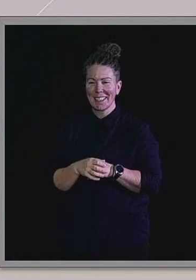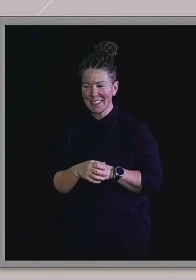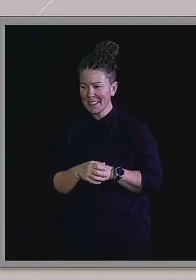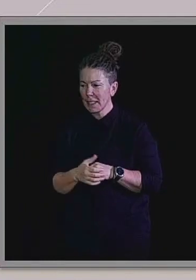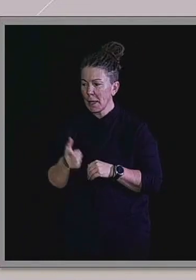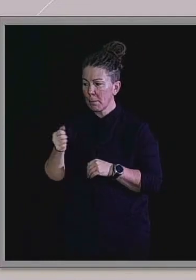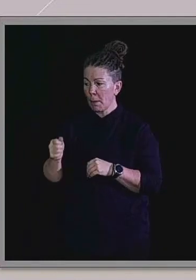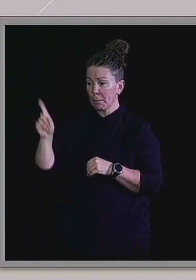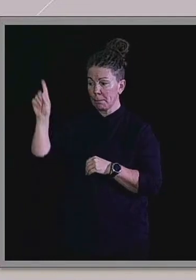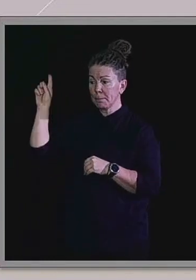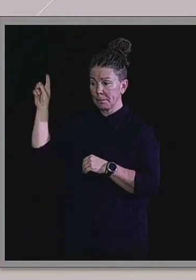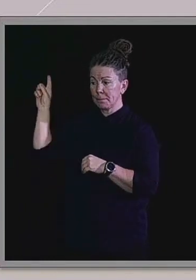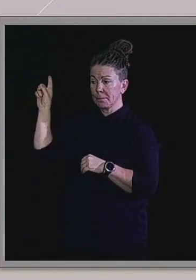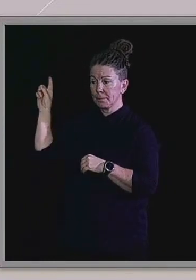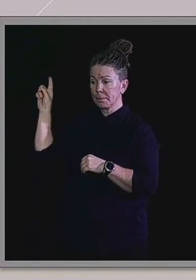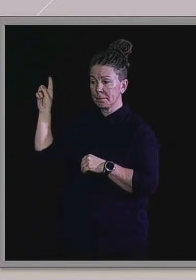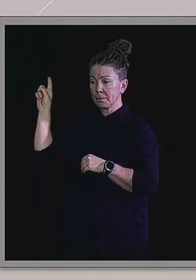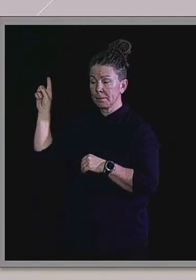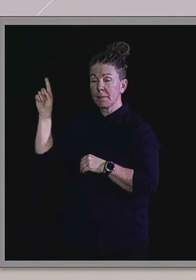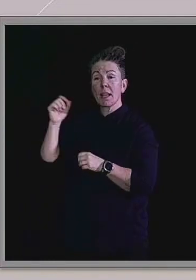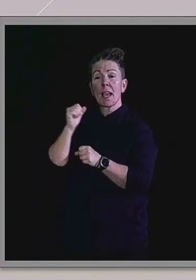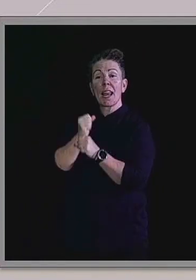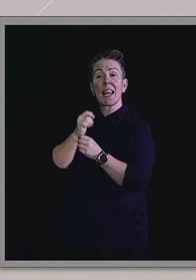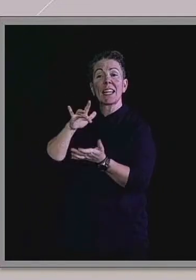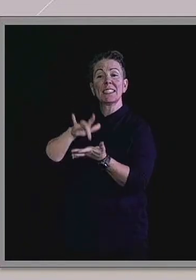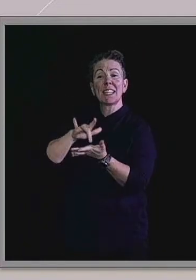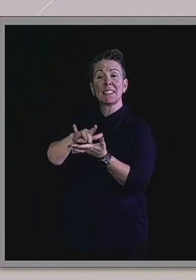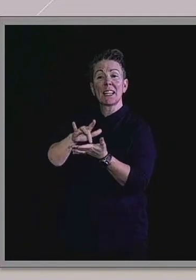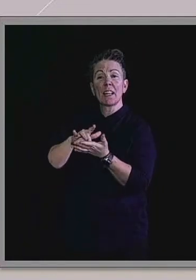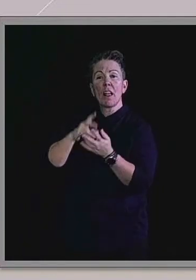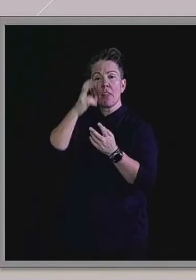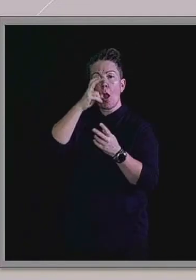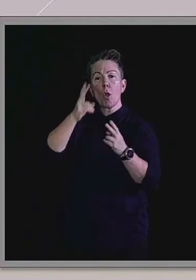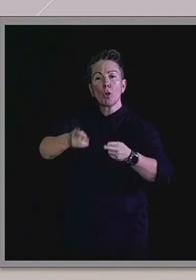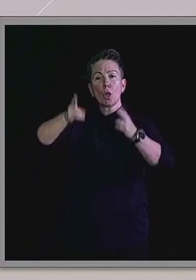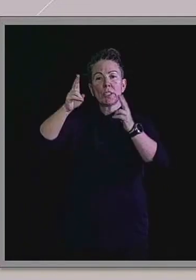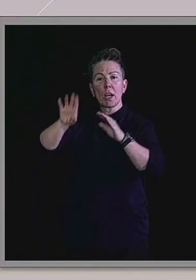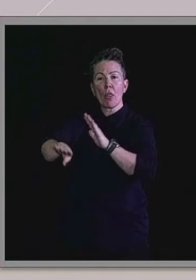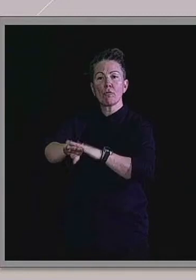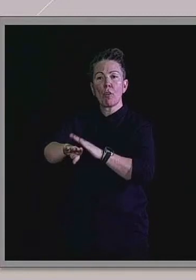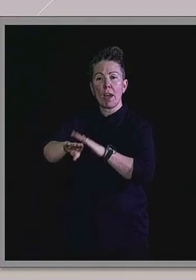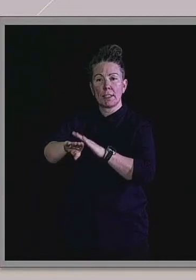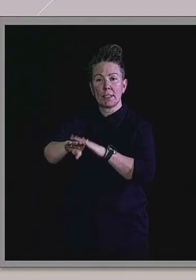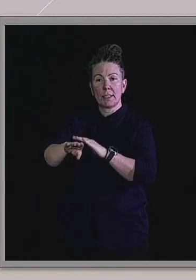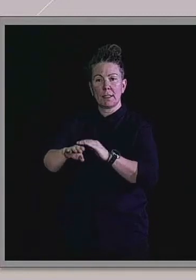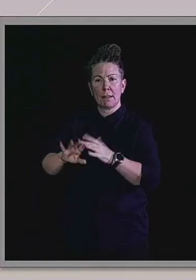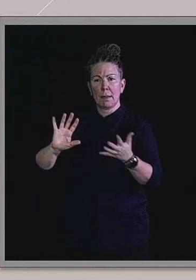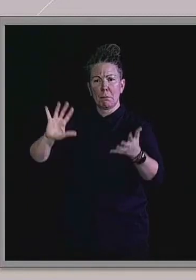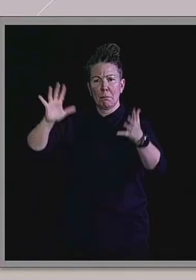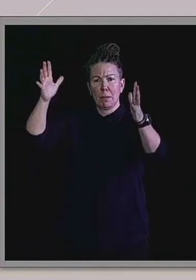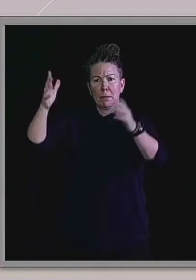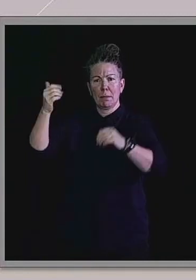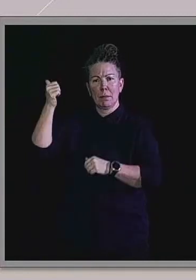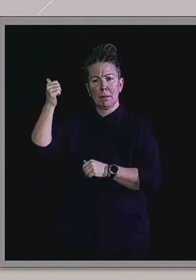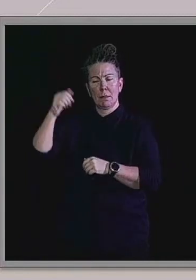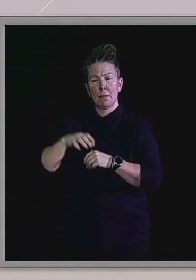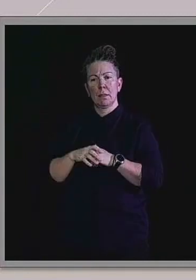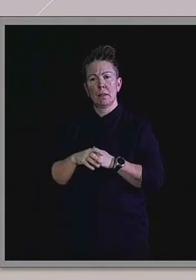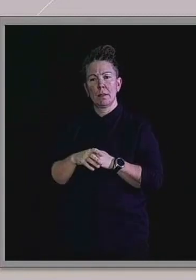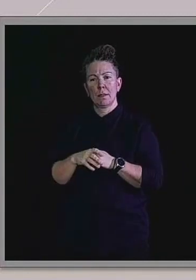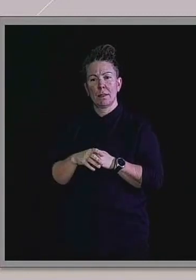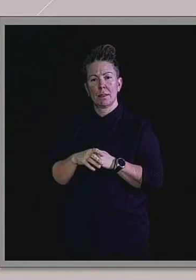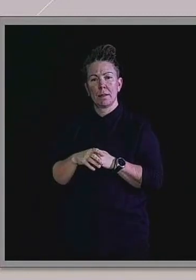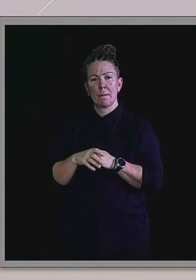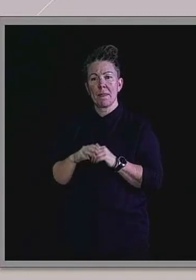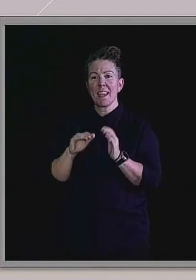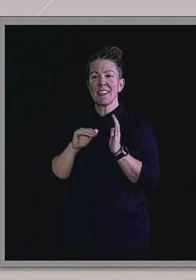the Gunnalili Centre, and that's the Old Victoria Hotel on the right. As you can see, an absolute diabolical place. And they've